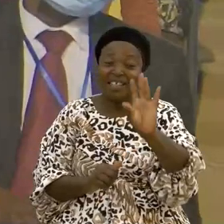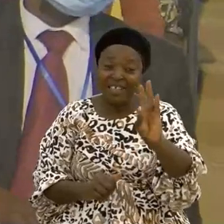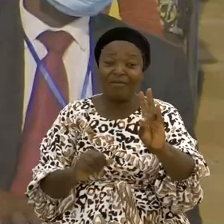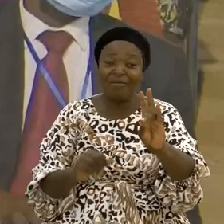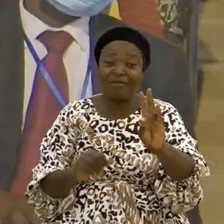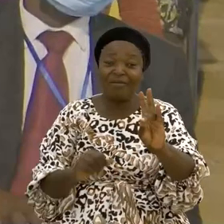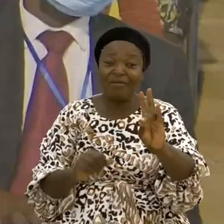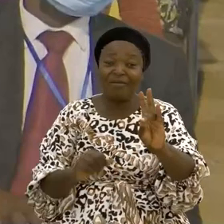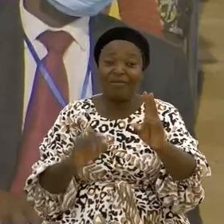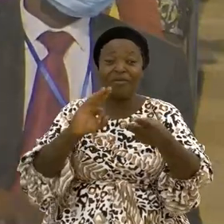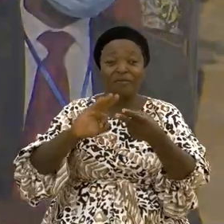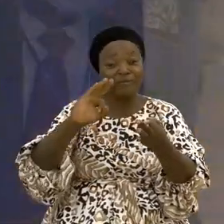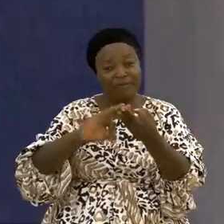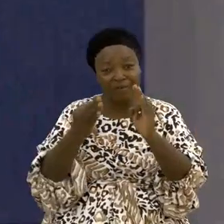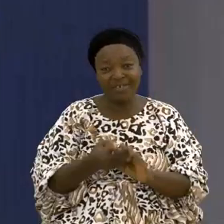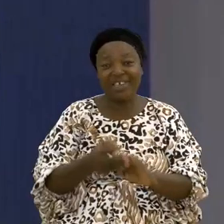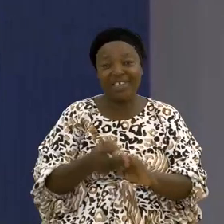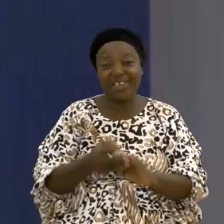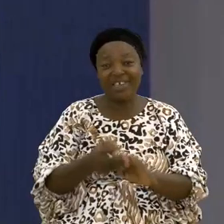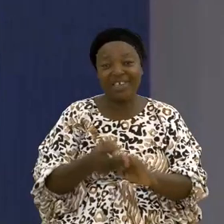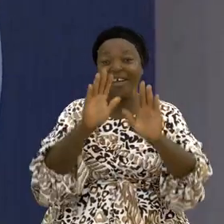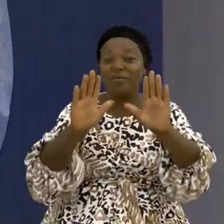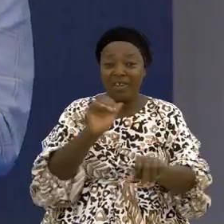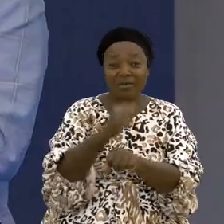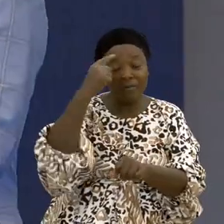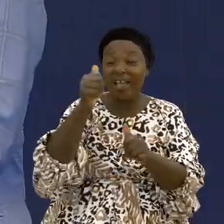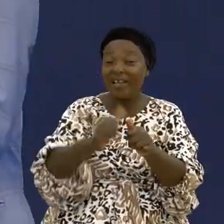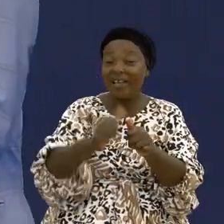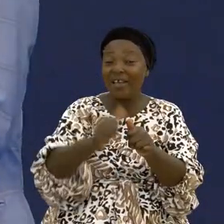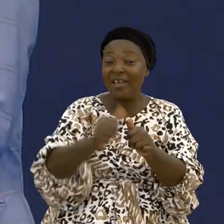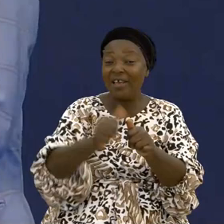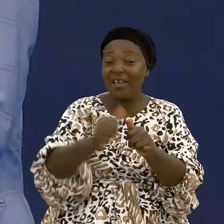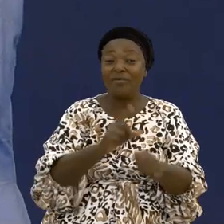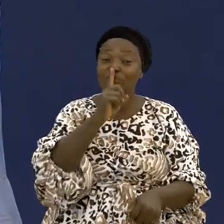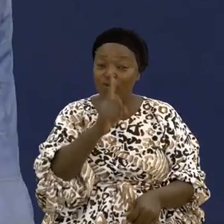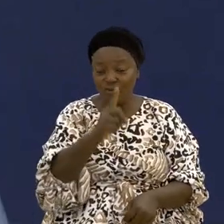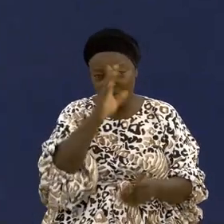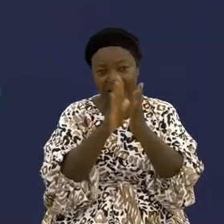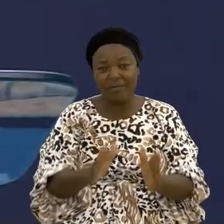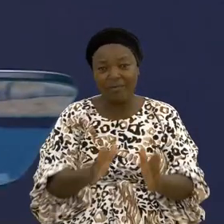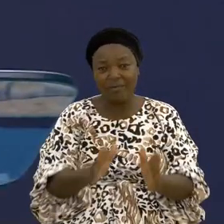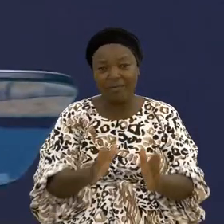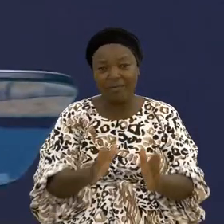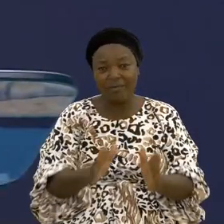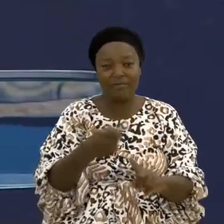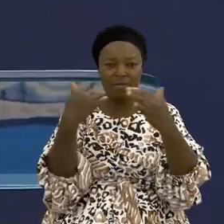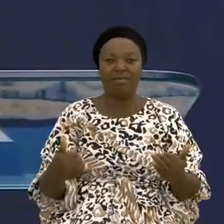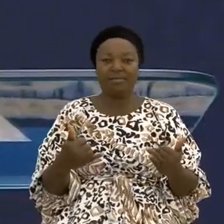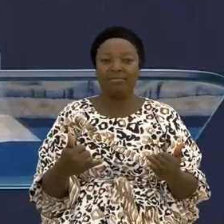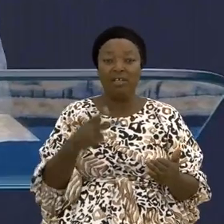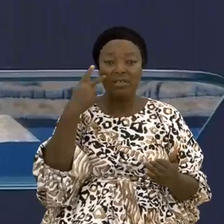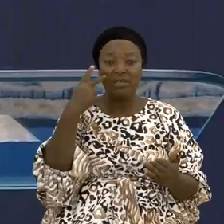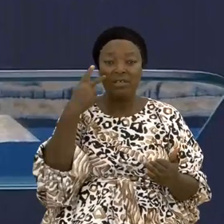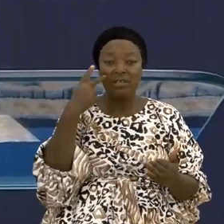sevenfold miracle for every true believer henceforth. Look at